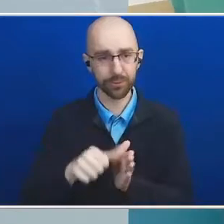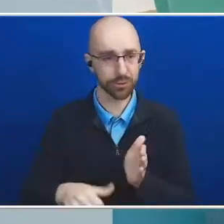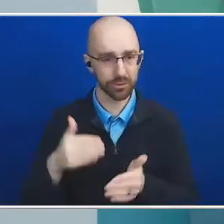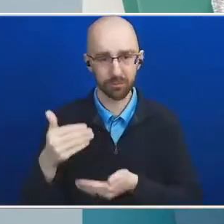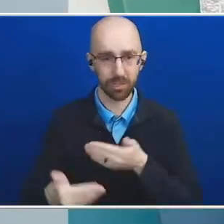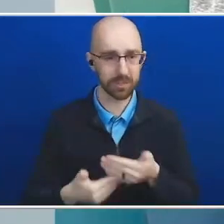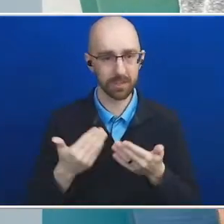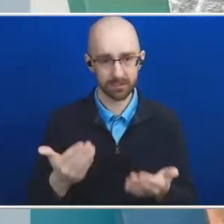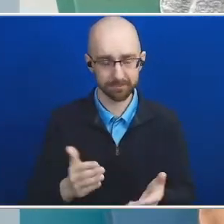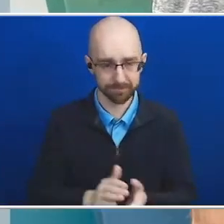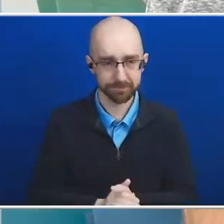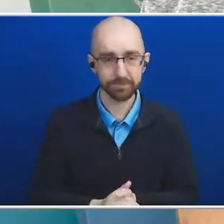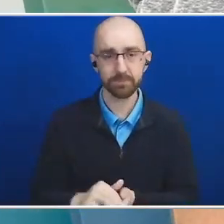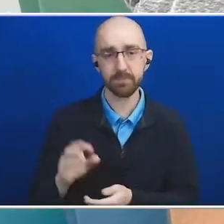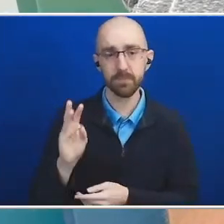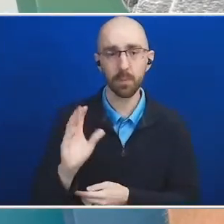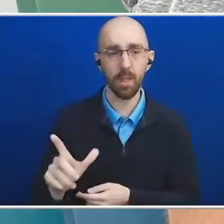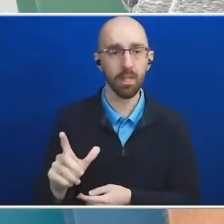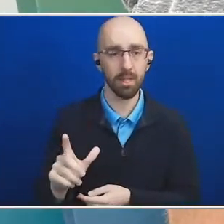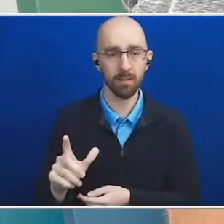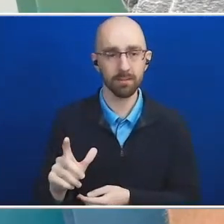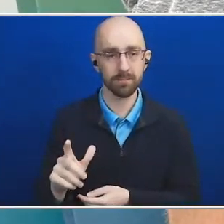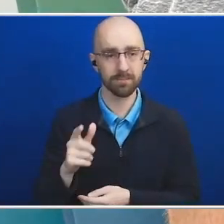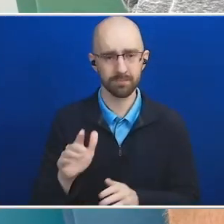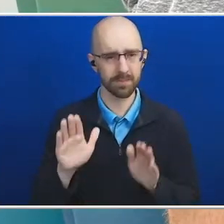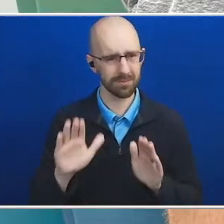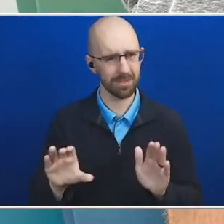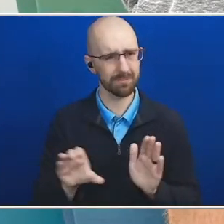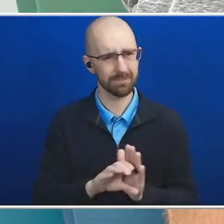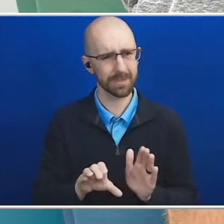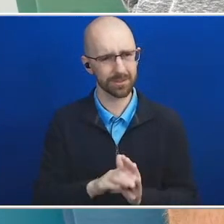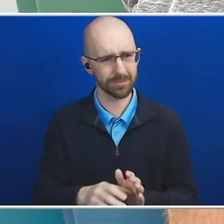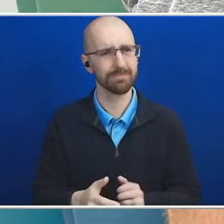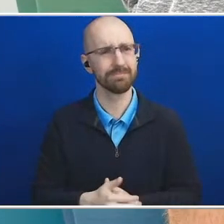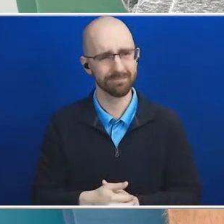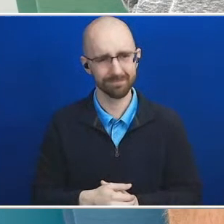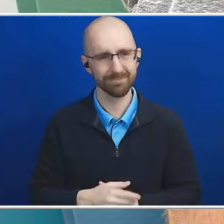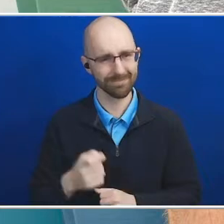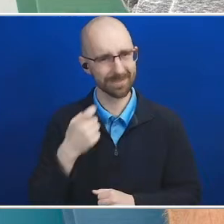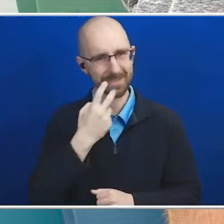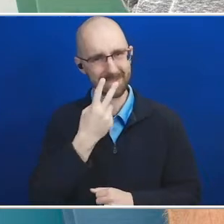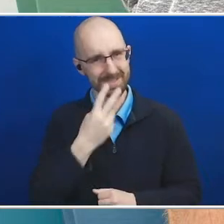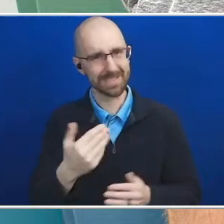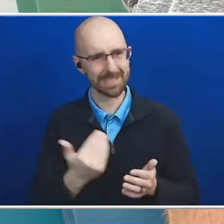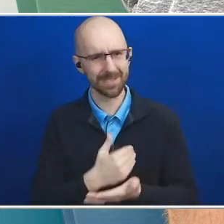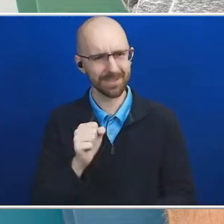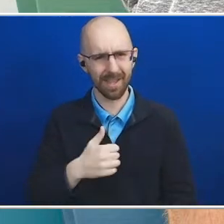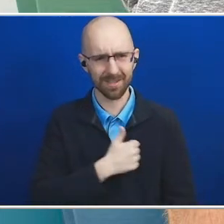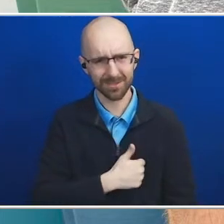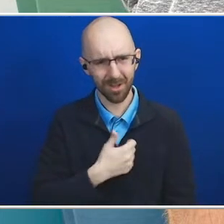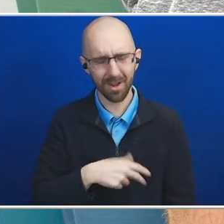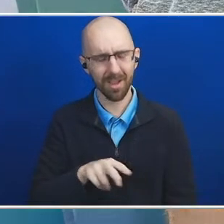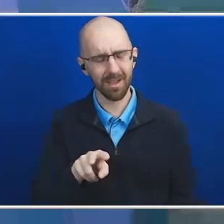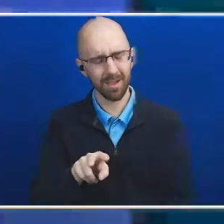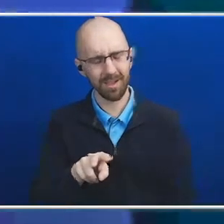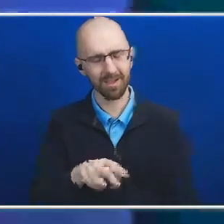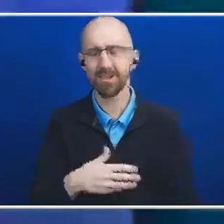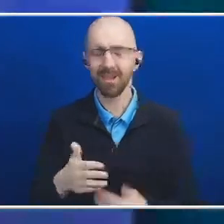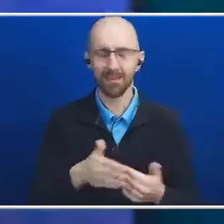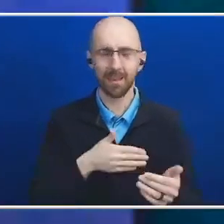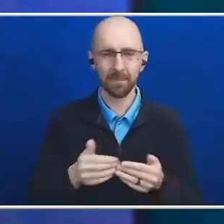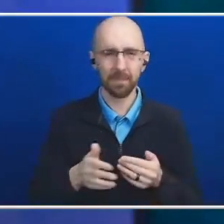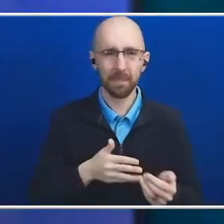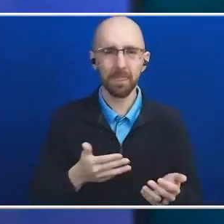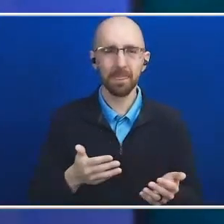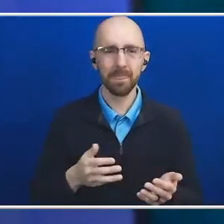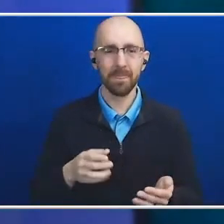Well, these are great pictures. You're just seeing that, huh? Yeah, sorry. So just due to the extent of